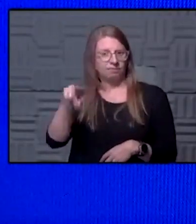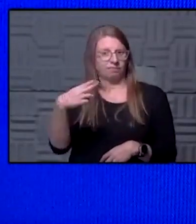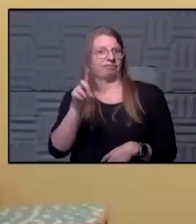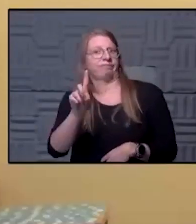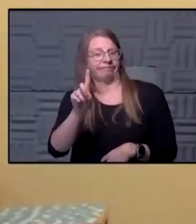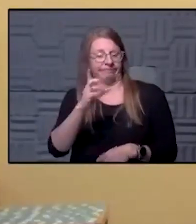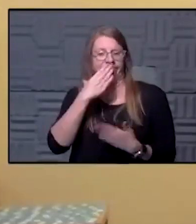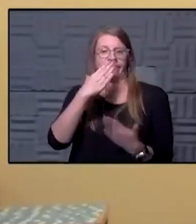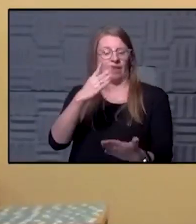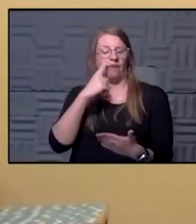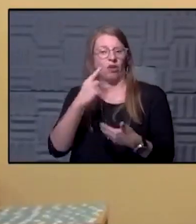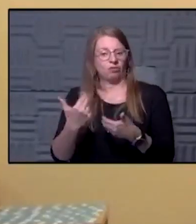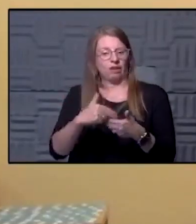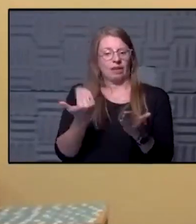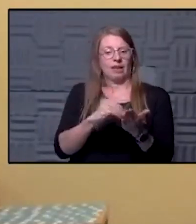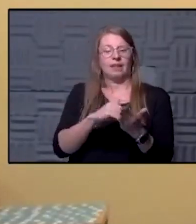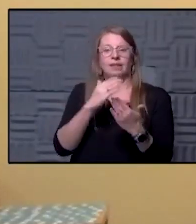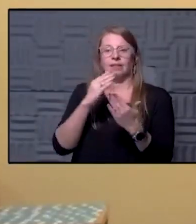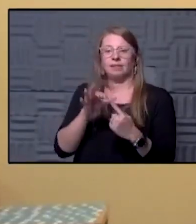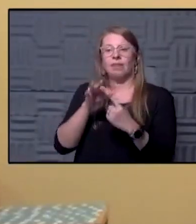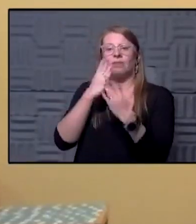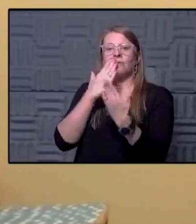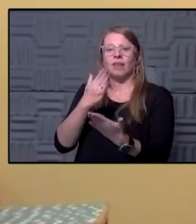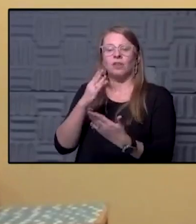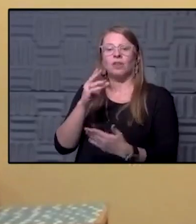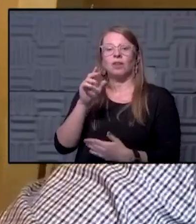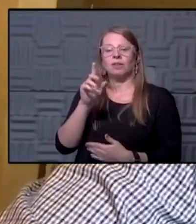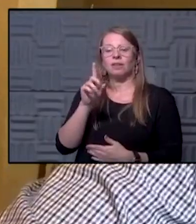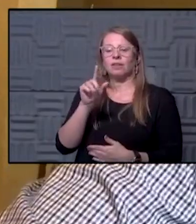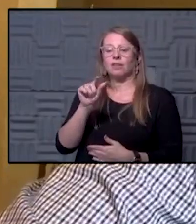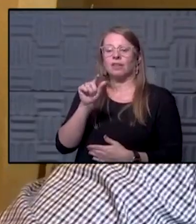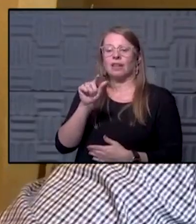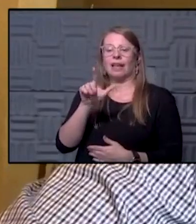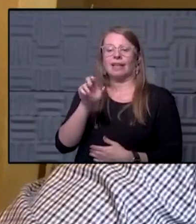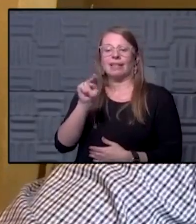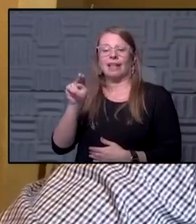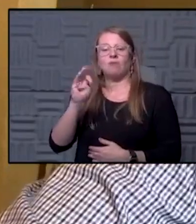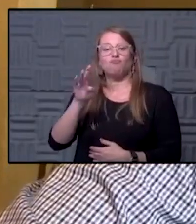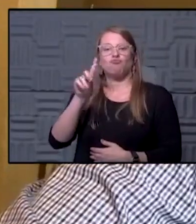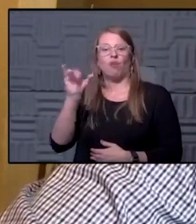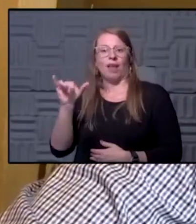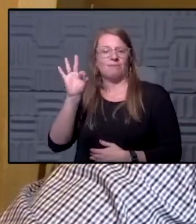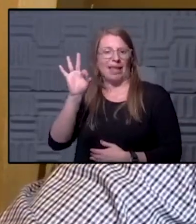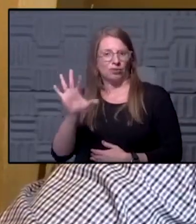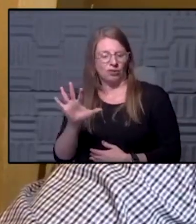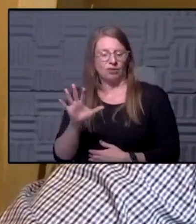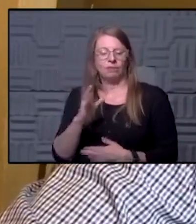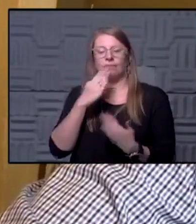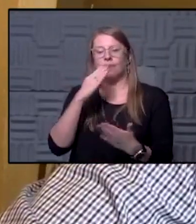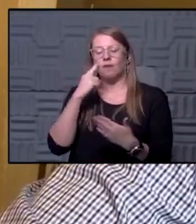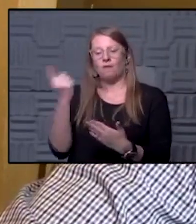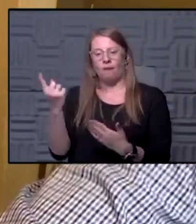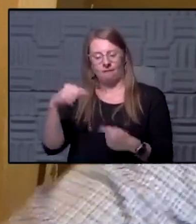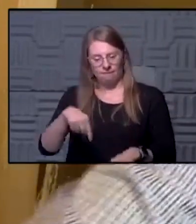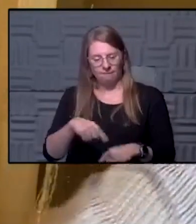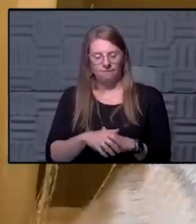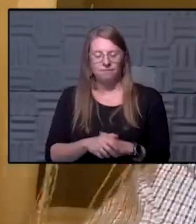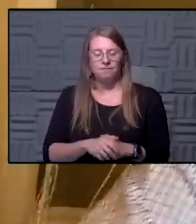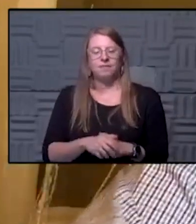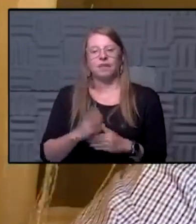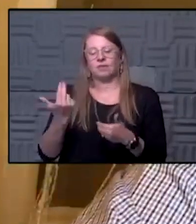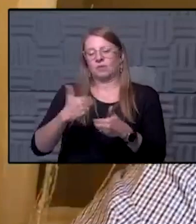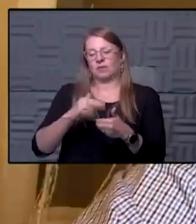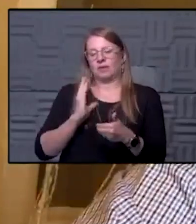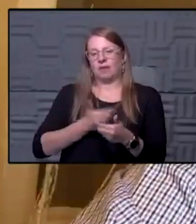back with us today. And a special thank you to Pastor Glenn Brady of the New Bethel Church in KCK, who's a great community steward, does